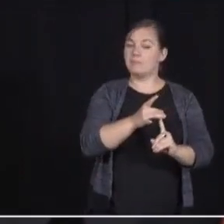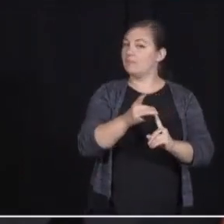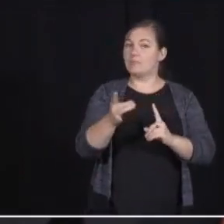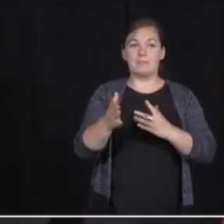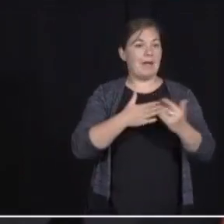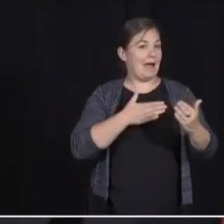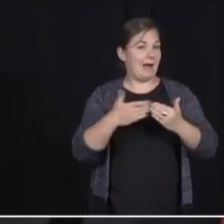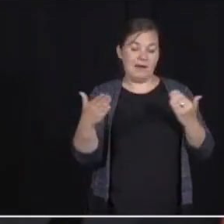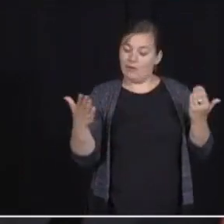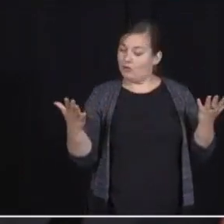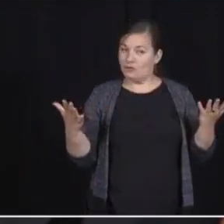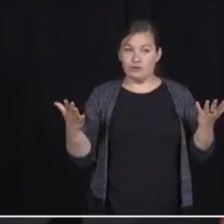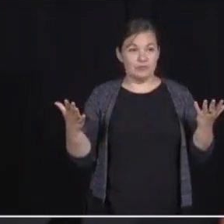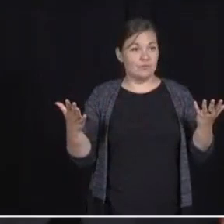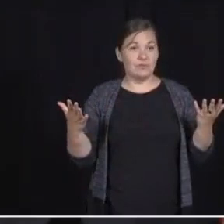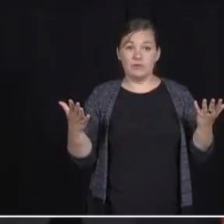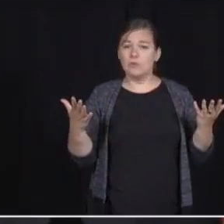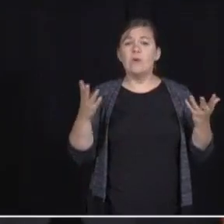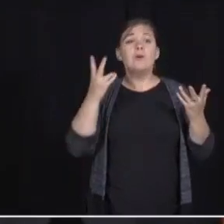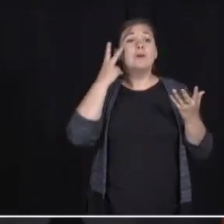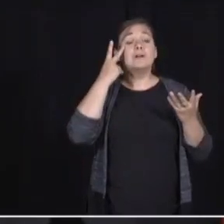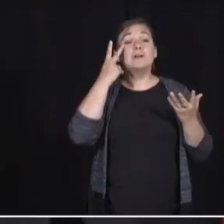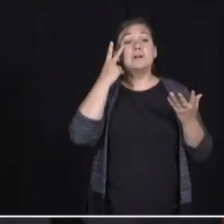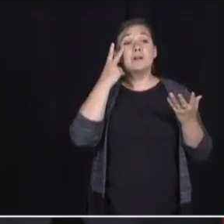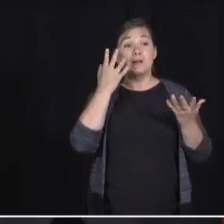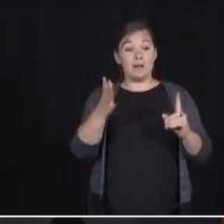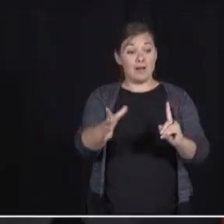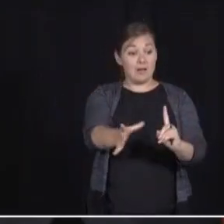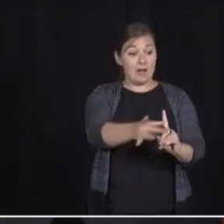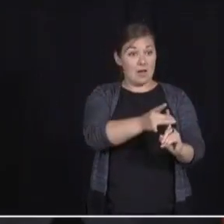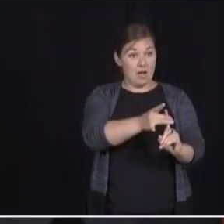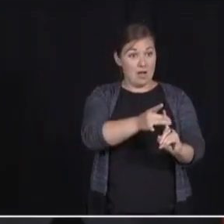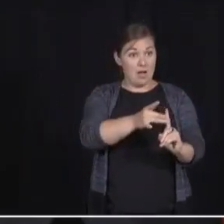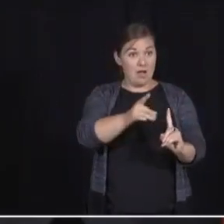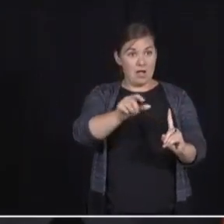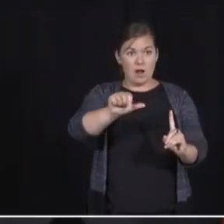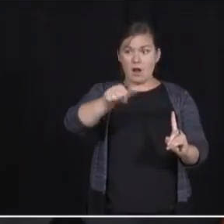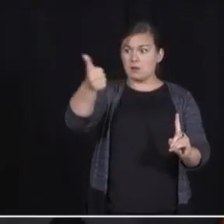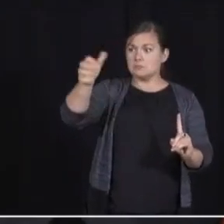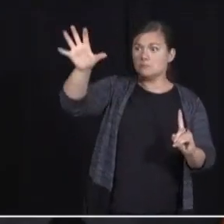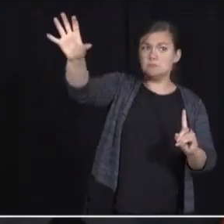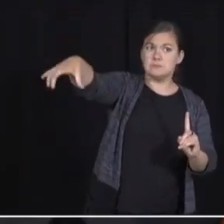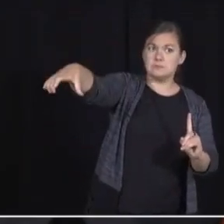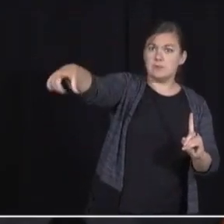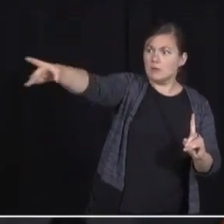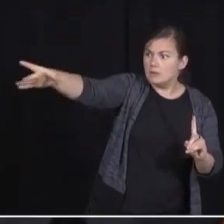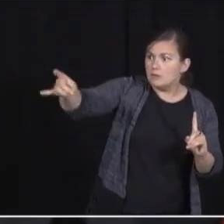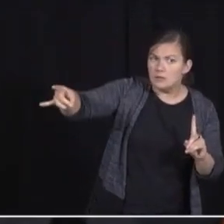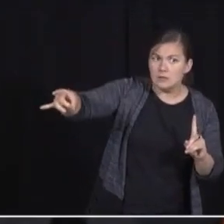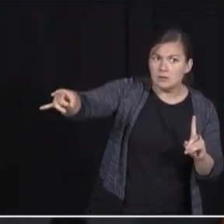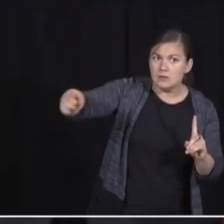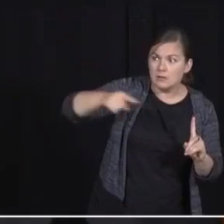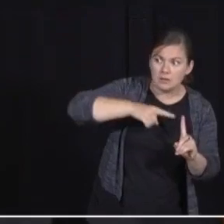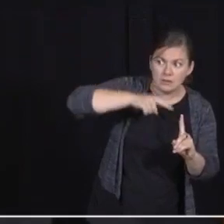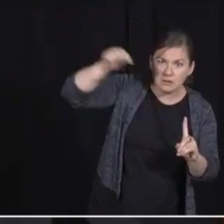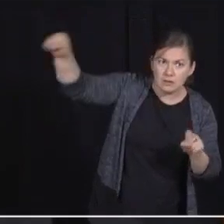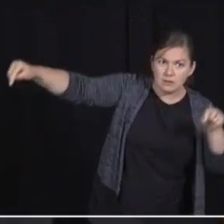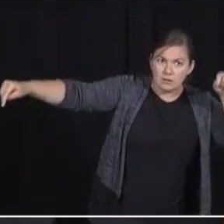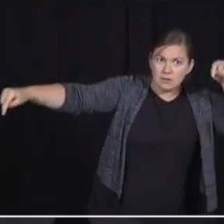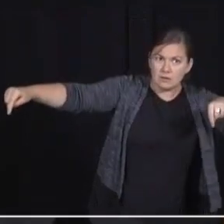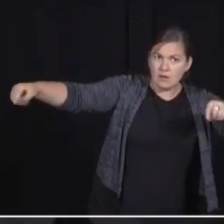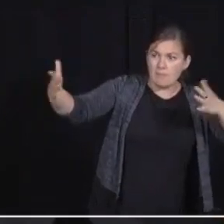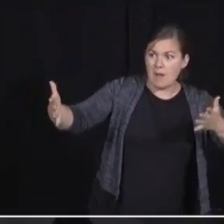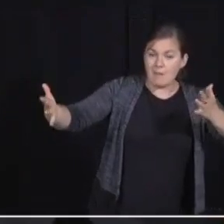case. But if we start to have cases in separate classes, the first question will be, are they linked to each other? They might be friends.